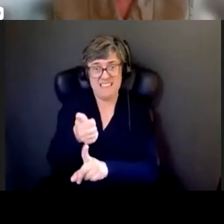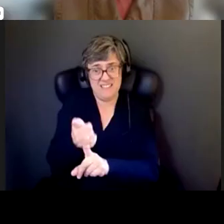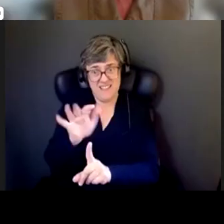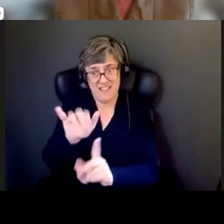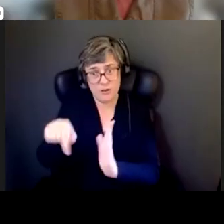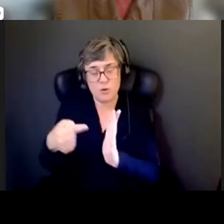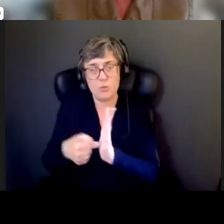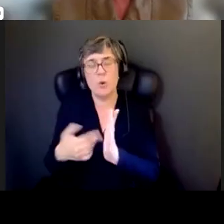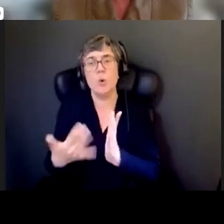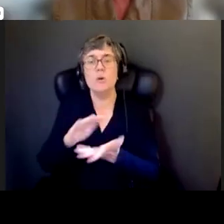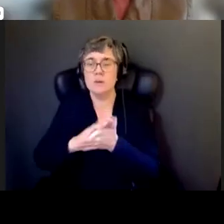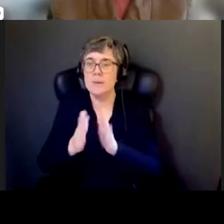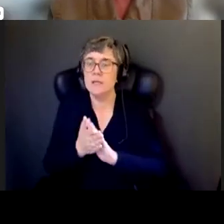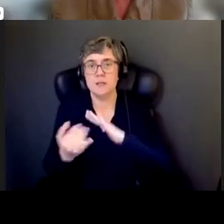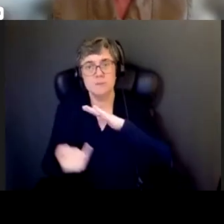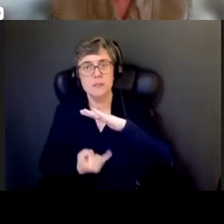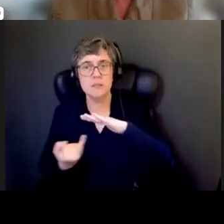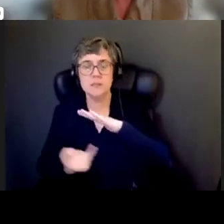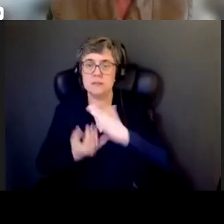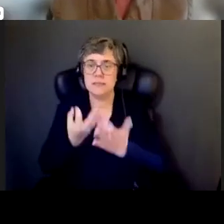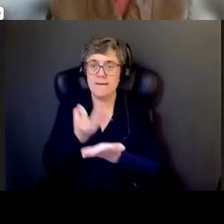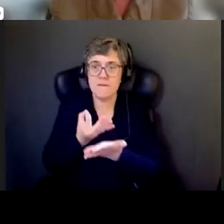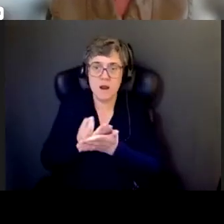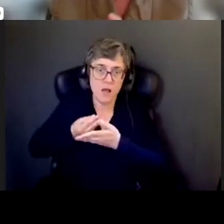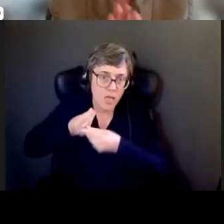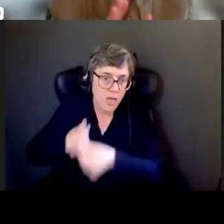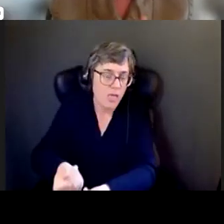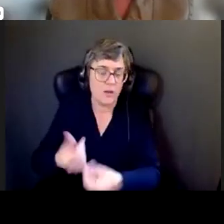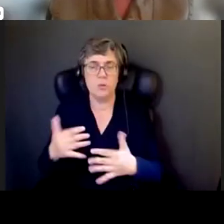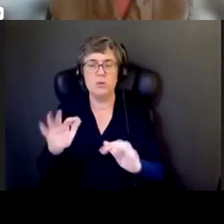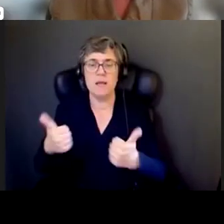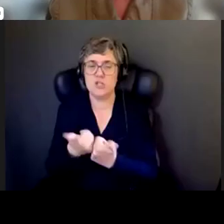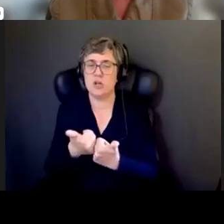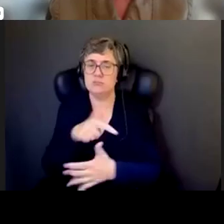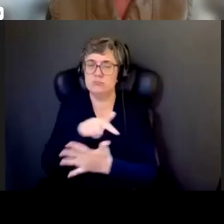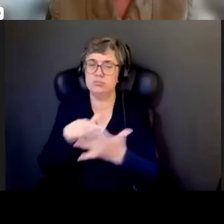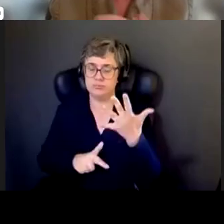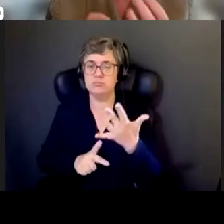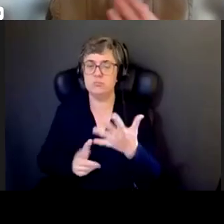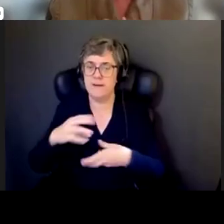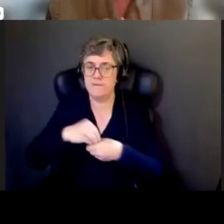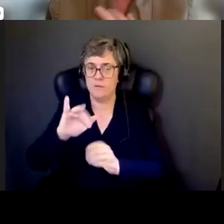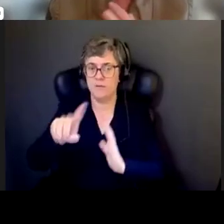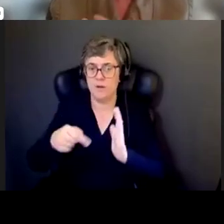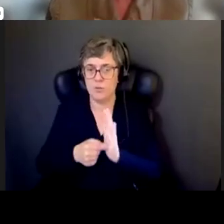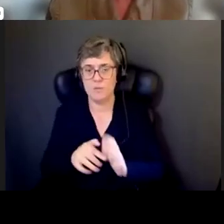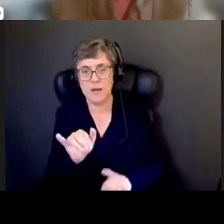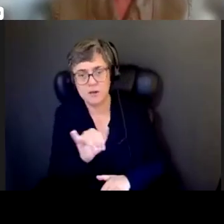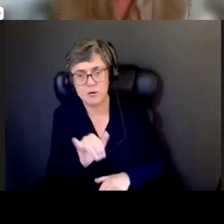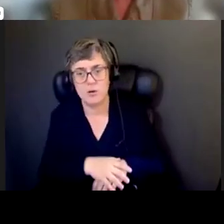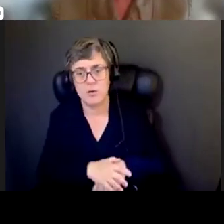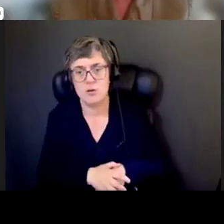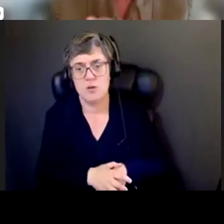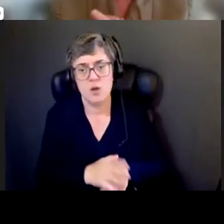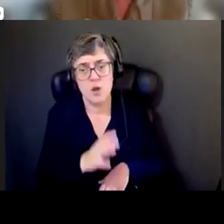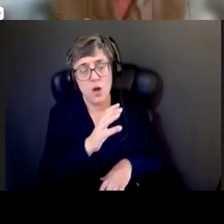of financial and other challenges for caregivers. I would just highlight a couple of other things quickly. Co-located and coordinated